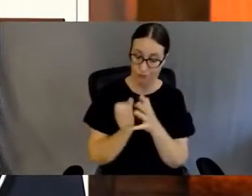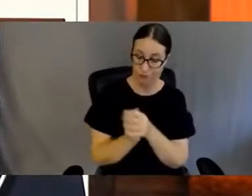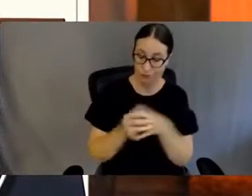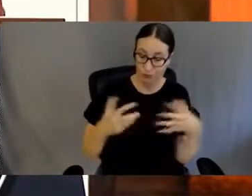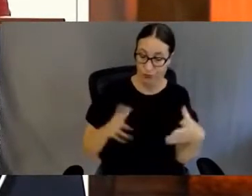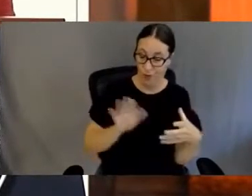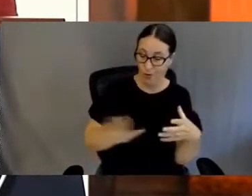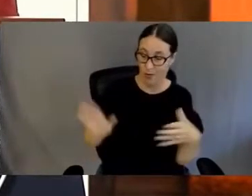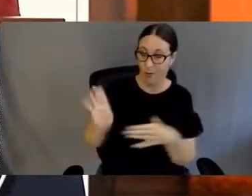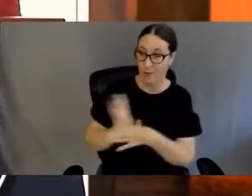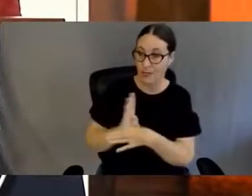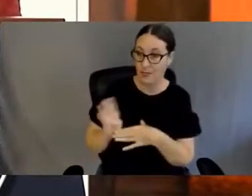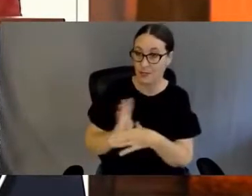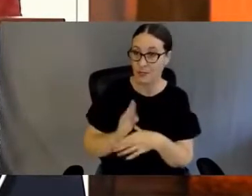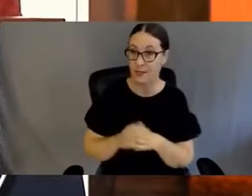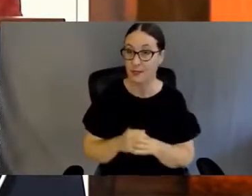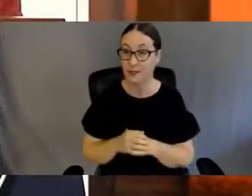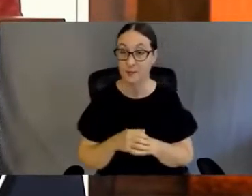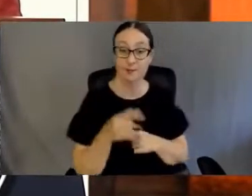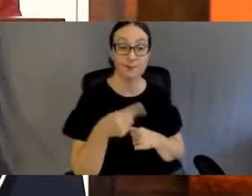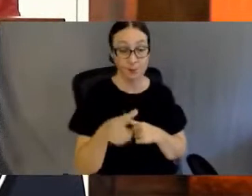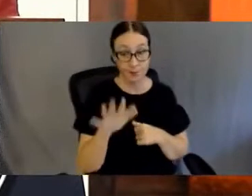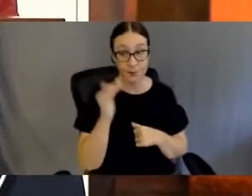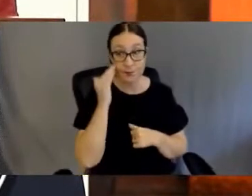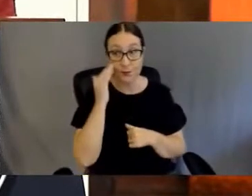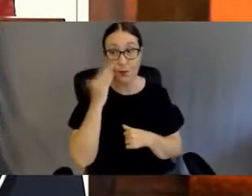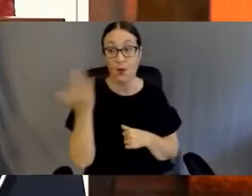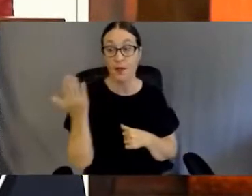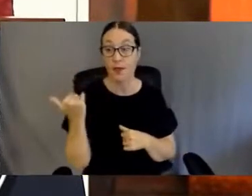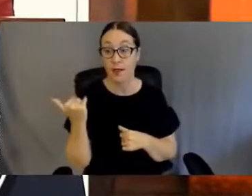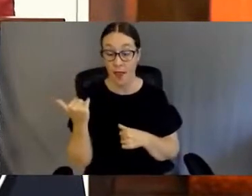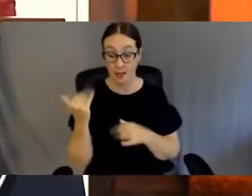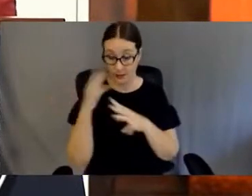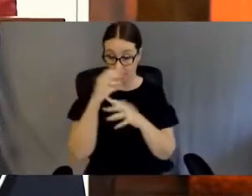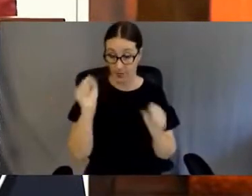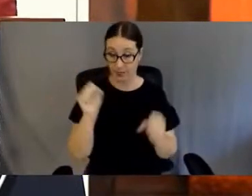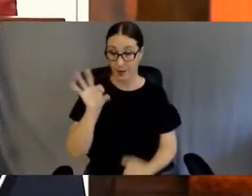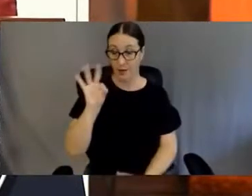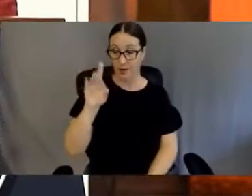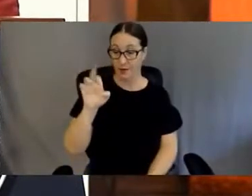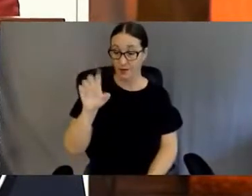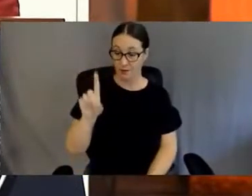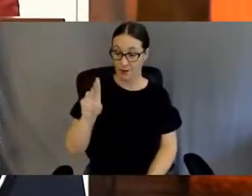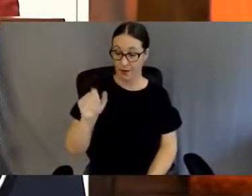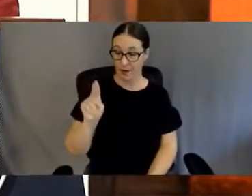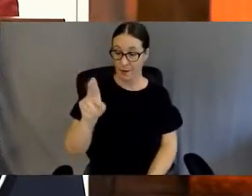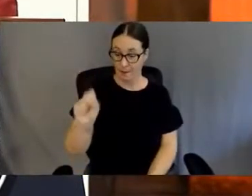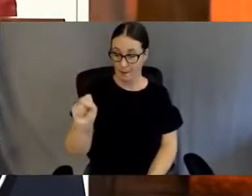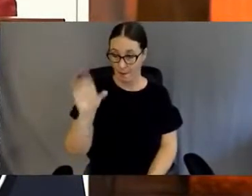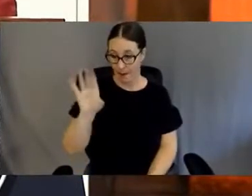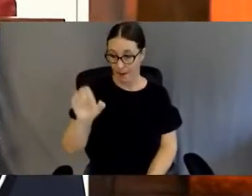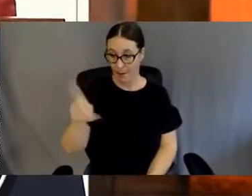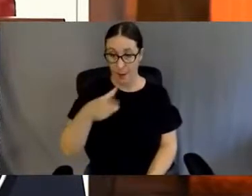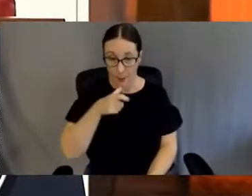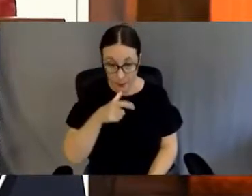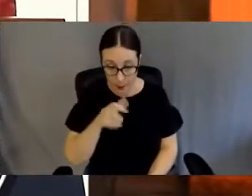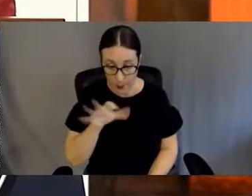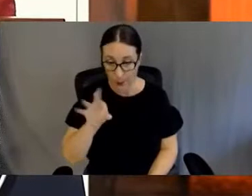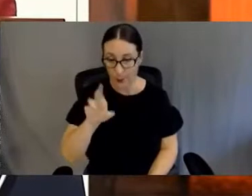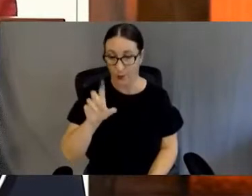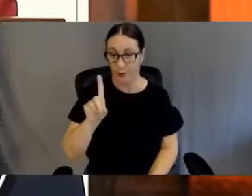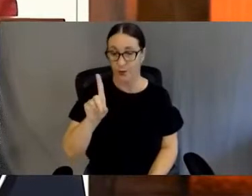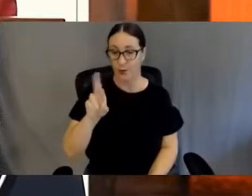As you know well, the last president of the Freedmen's Bank was, of course, Frederick Douglass, who some